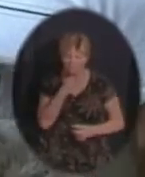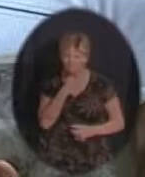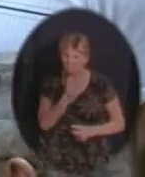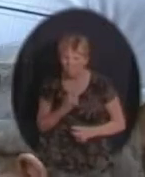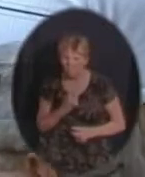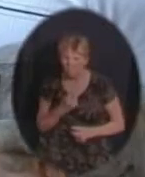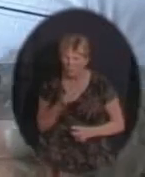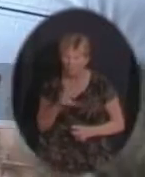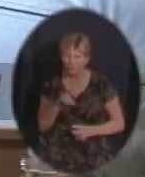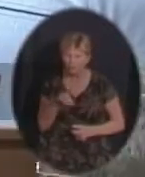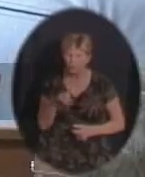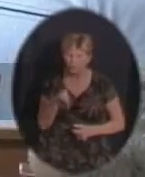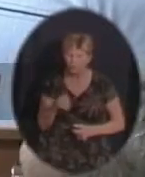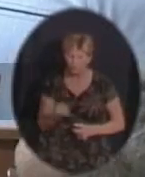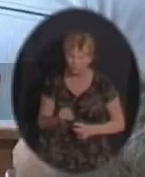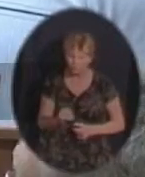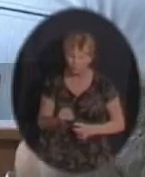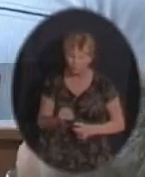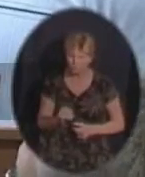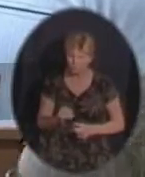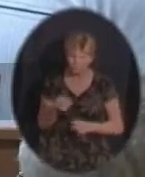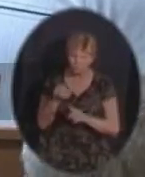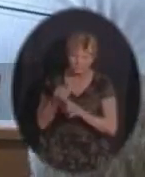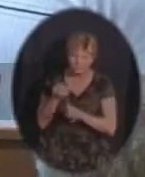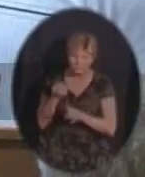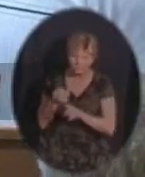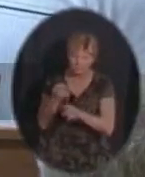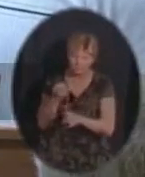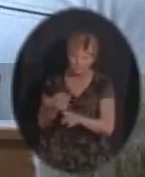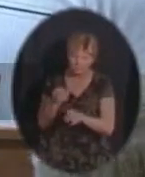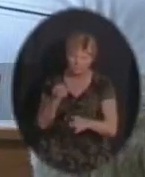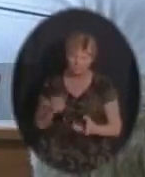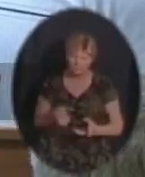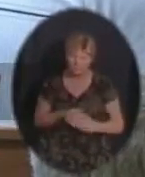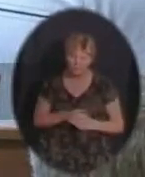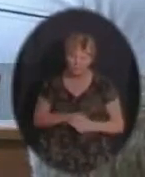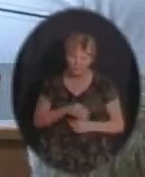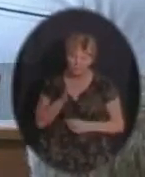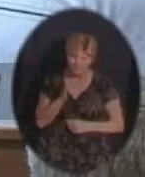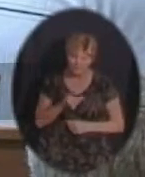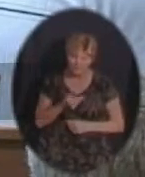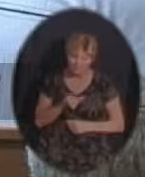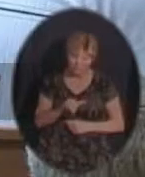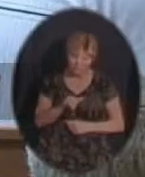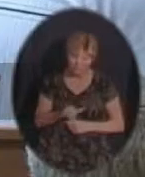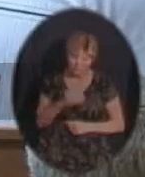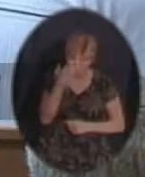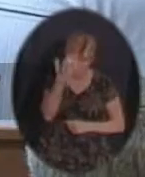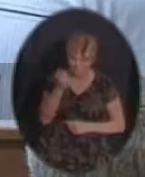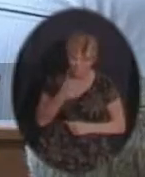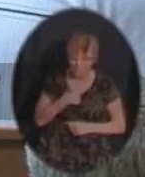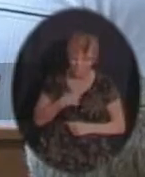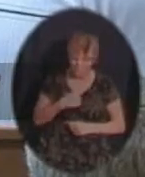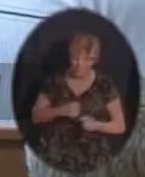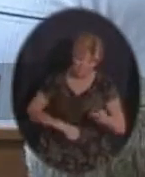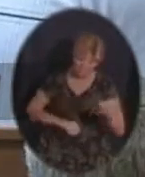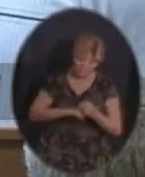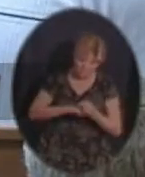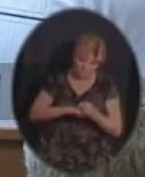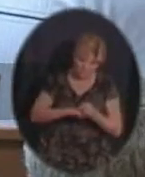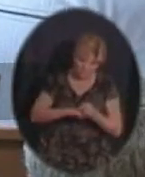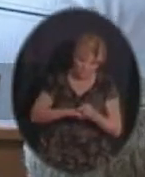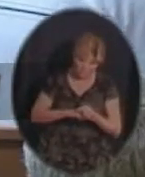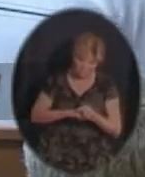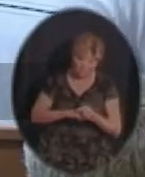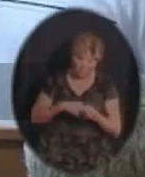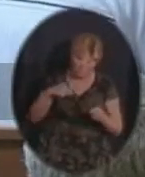but that's why I support this program, is it does address the acquisition needs of language